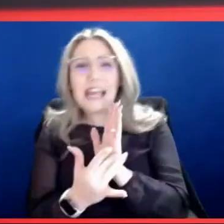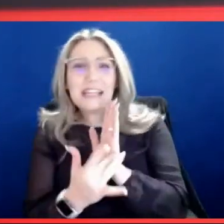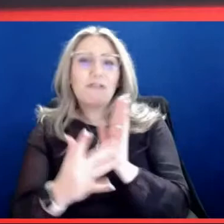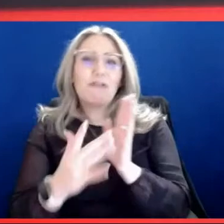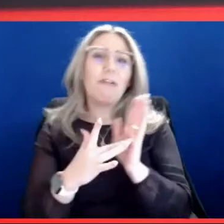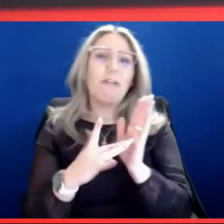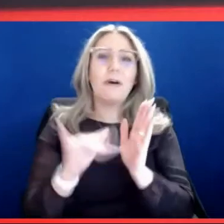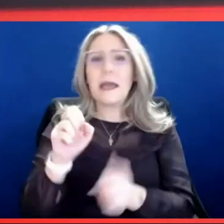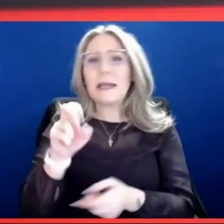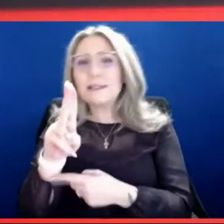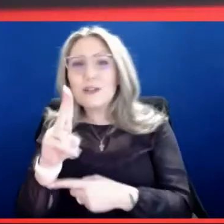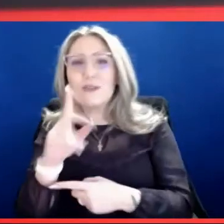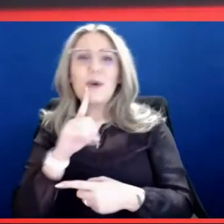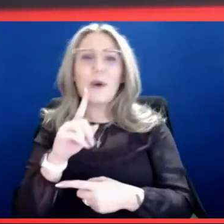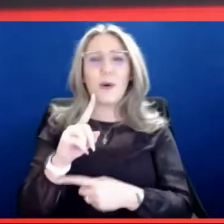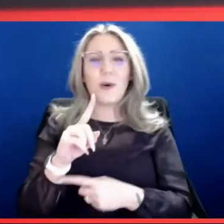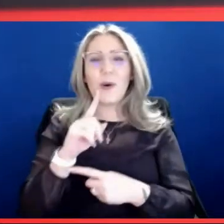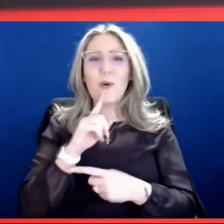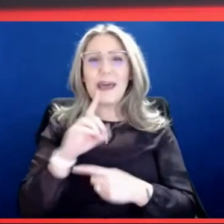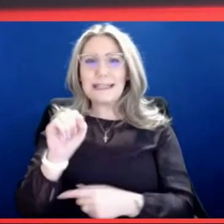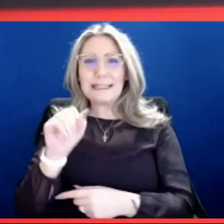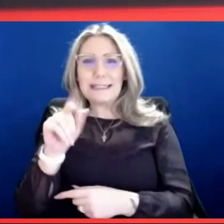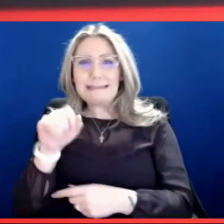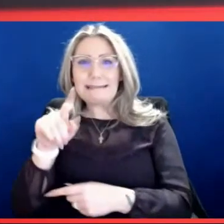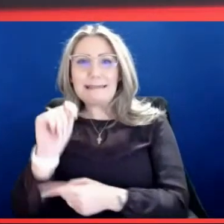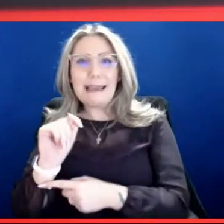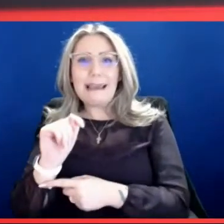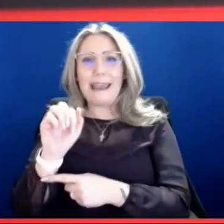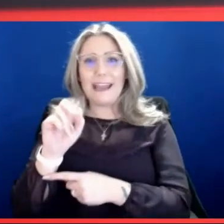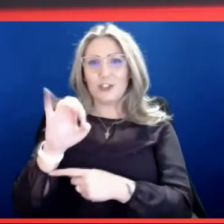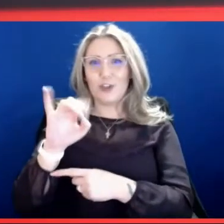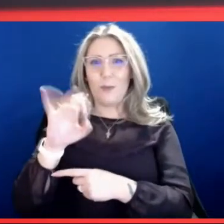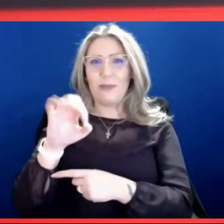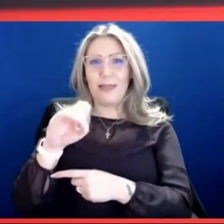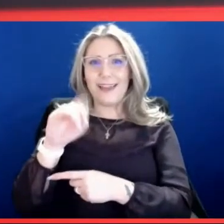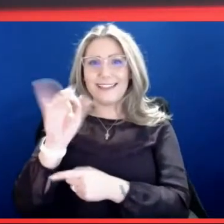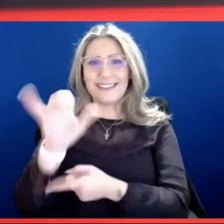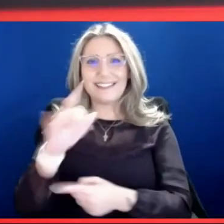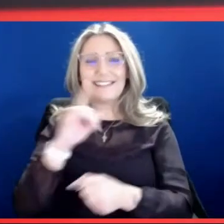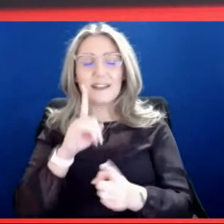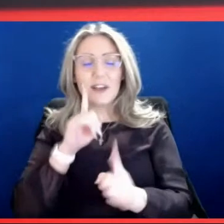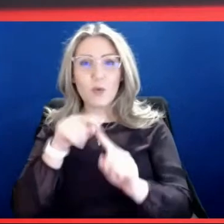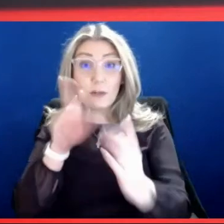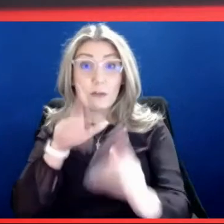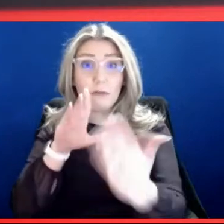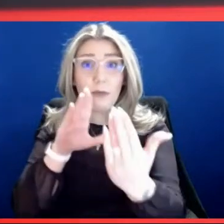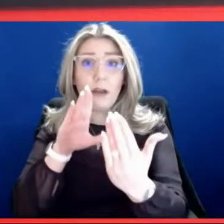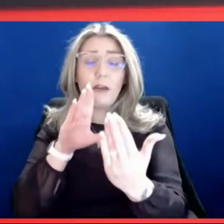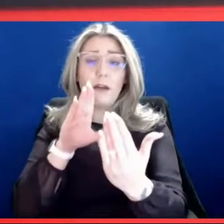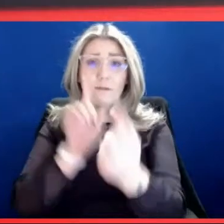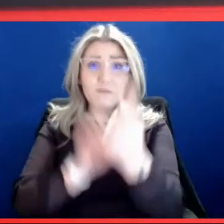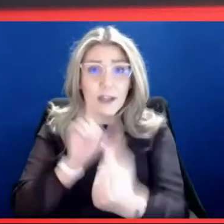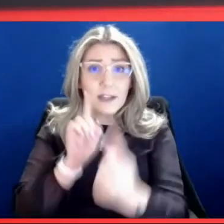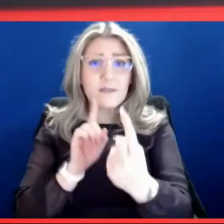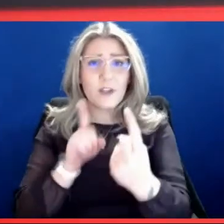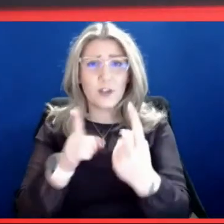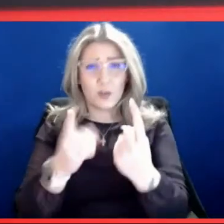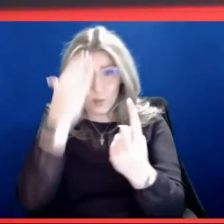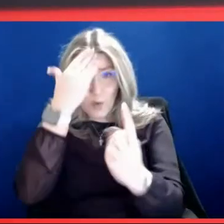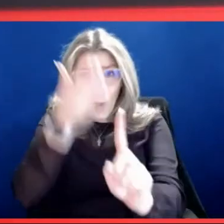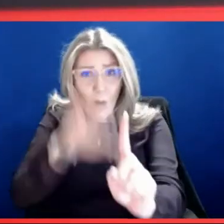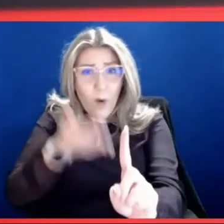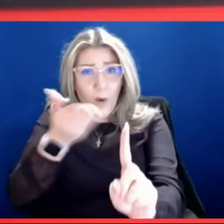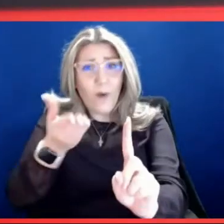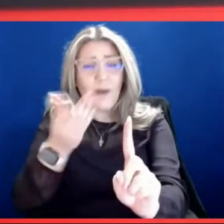didn't. This stuff where you're face to face with people and you get to know them, it's just different, and